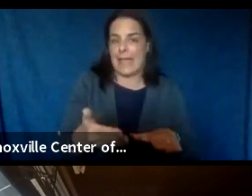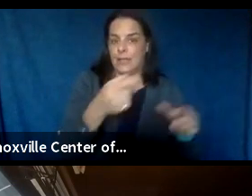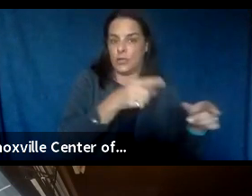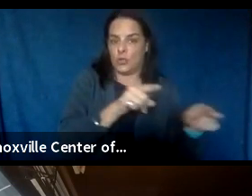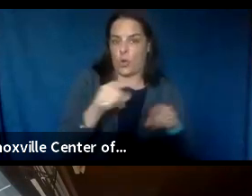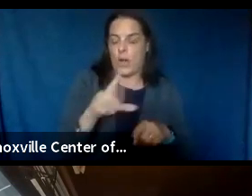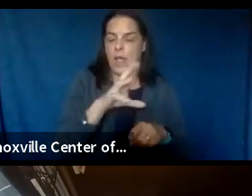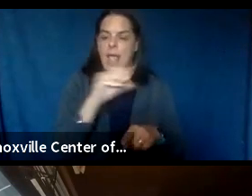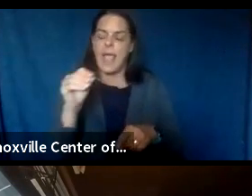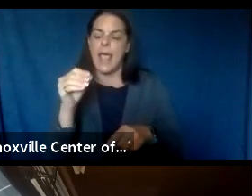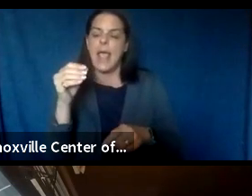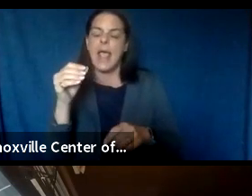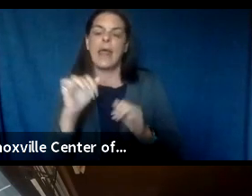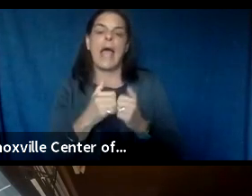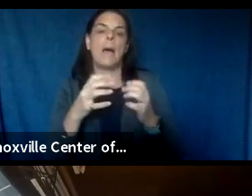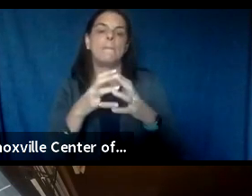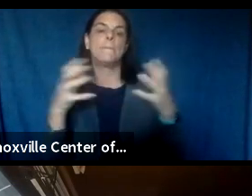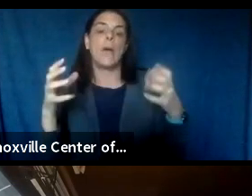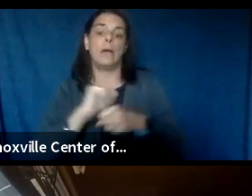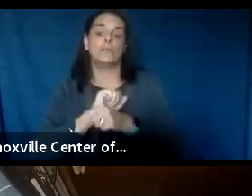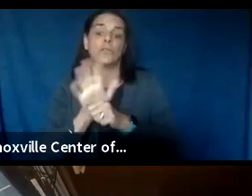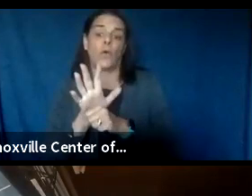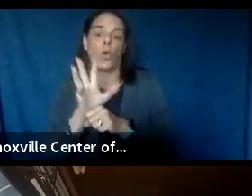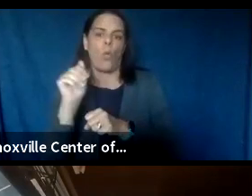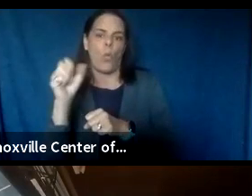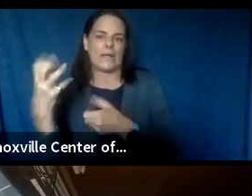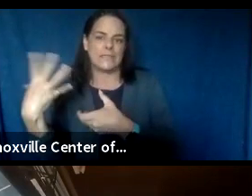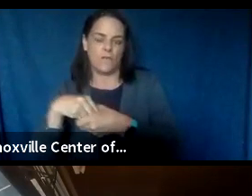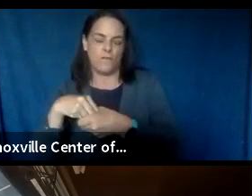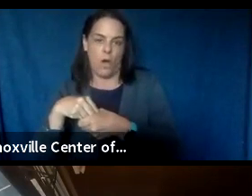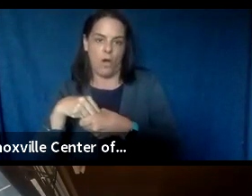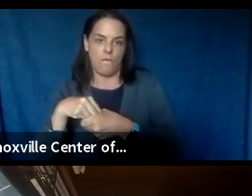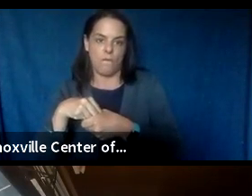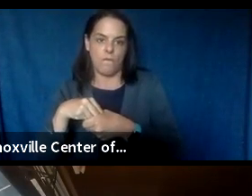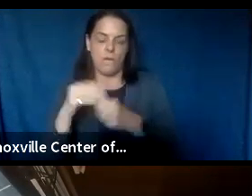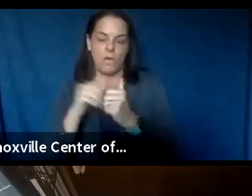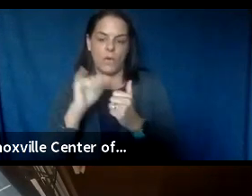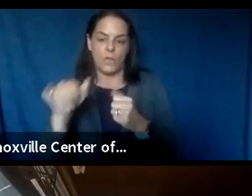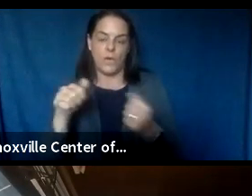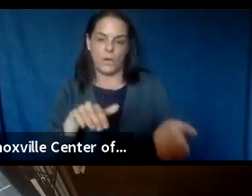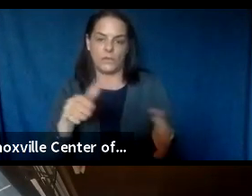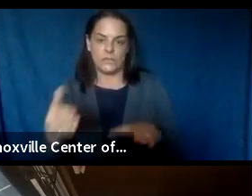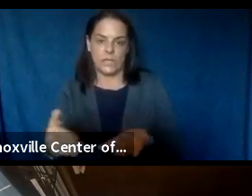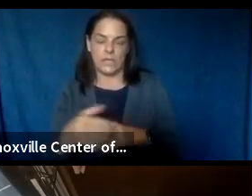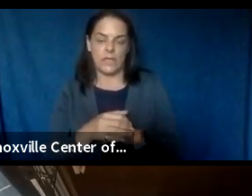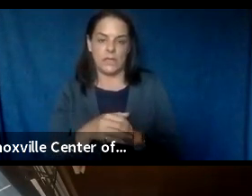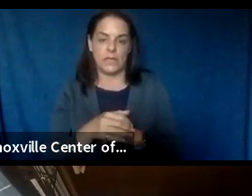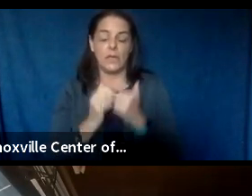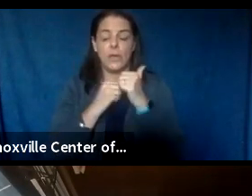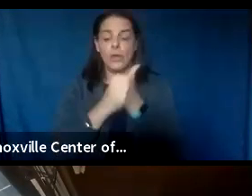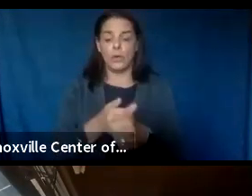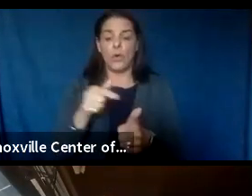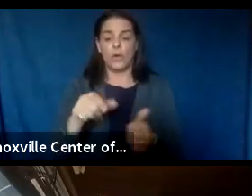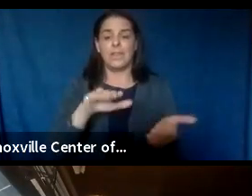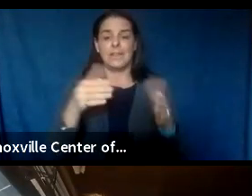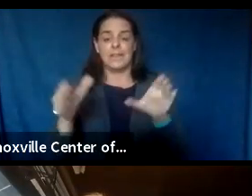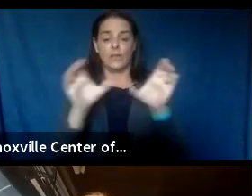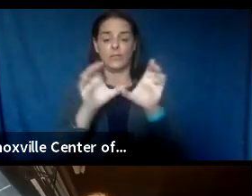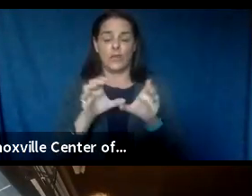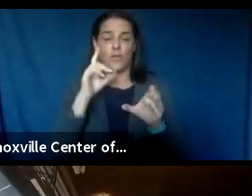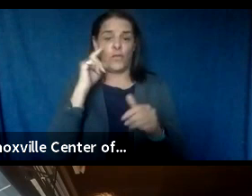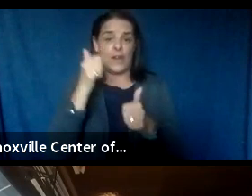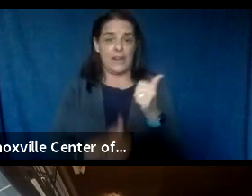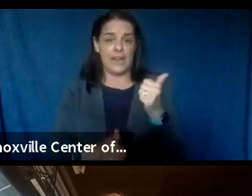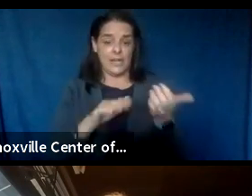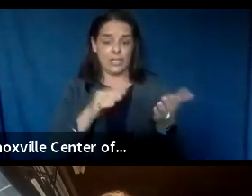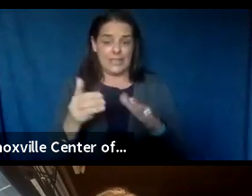the COVID-19 virus plays in those deaths according to the death certificate for each death that